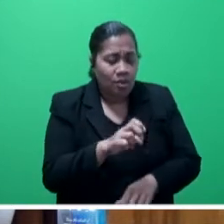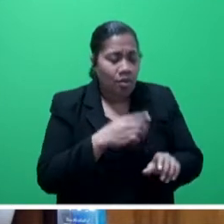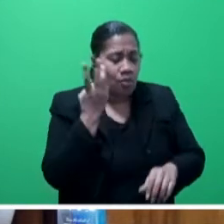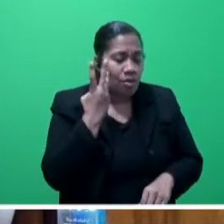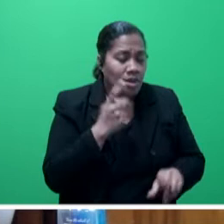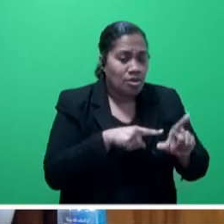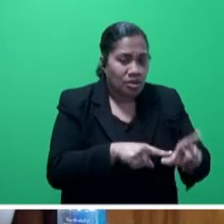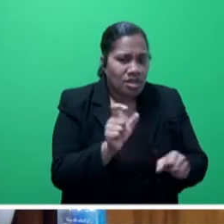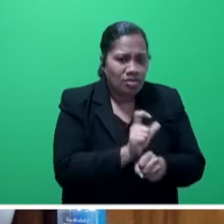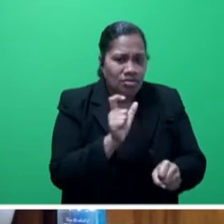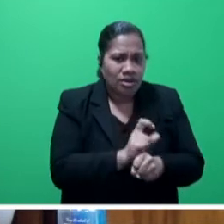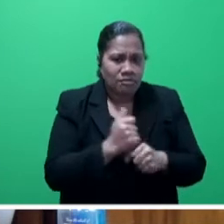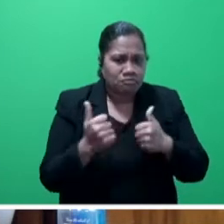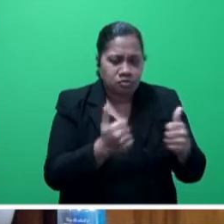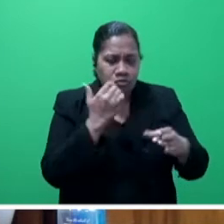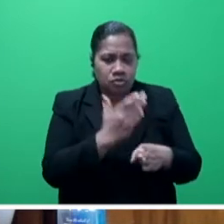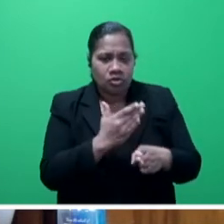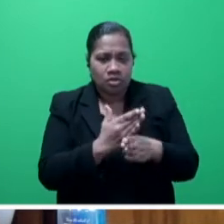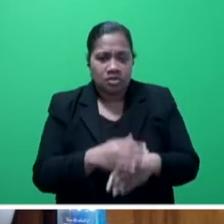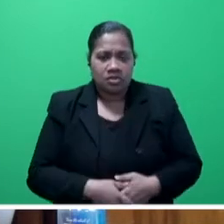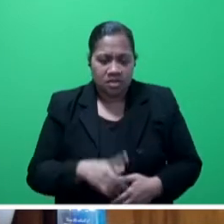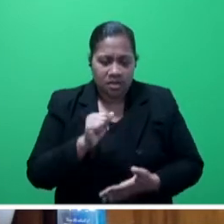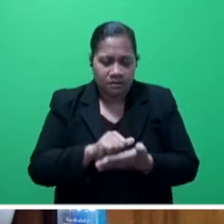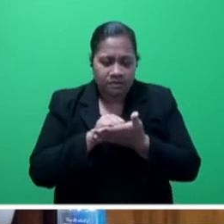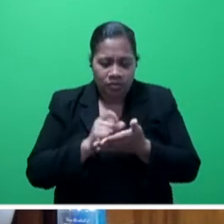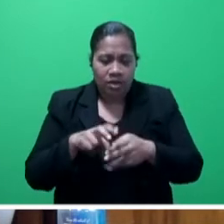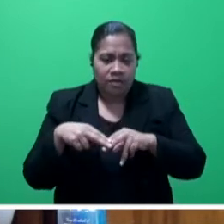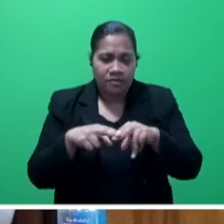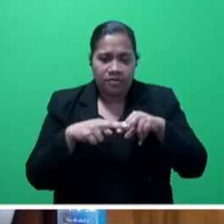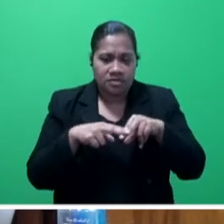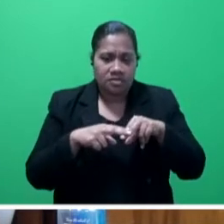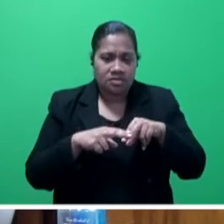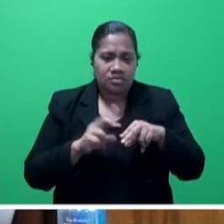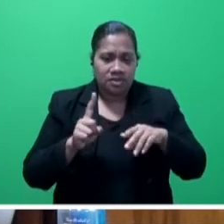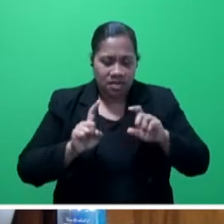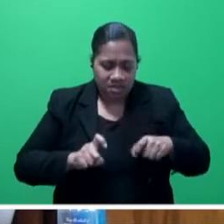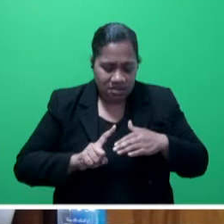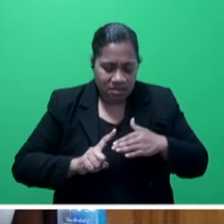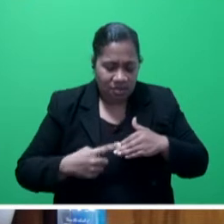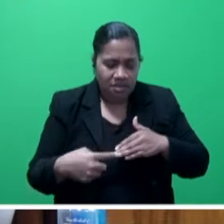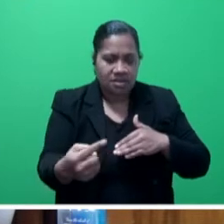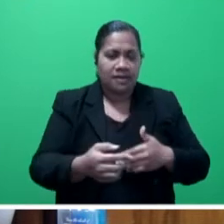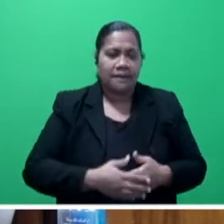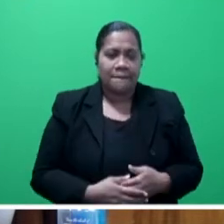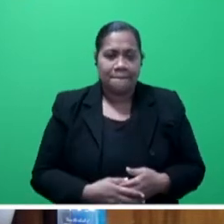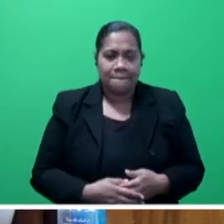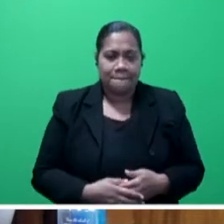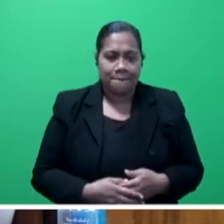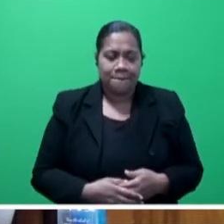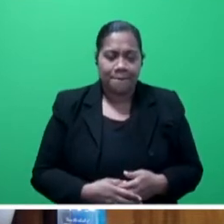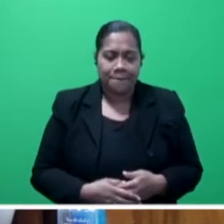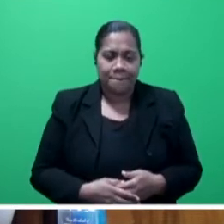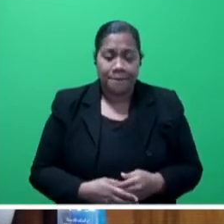jobs that will maintain Fiji's macroeconomic physical sustainability. The budget was developed